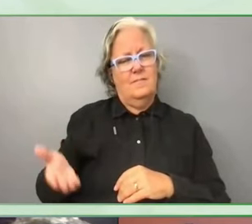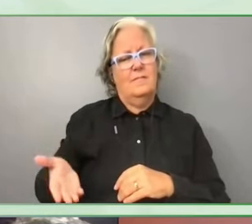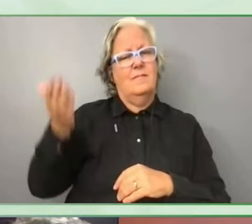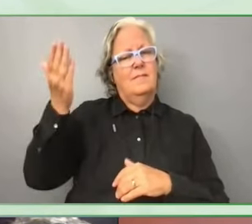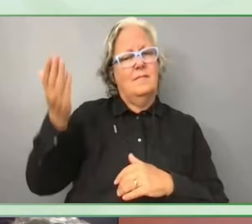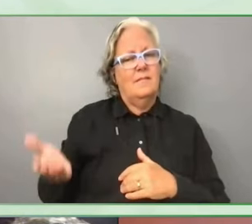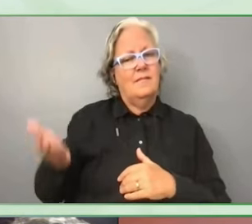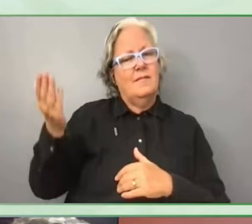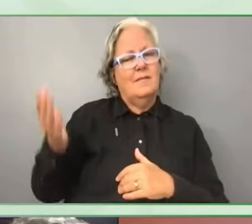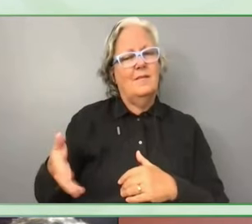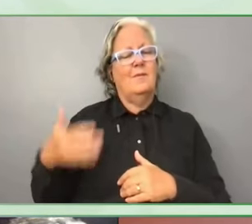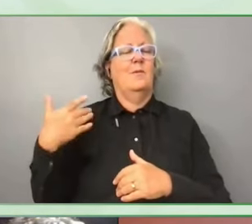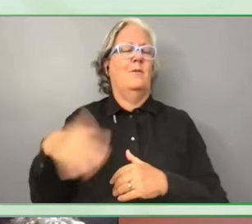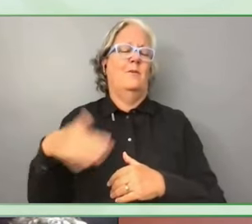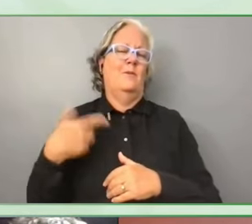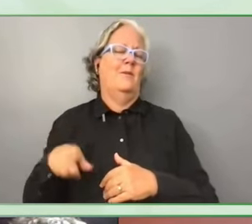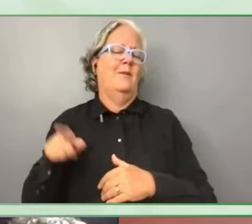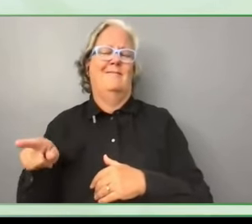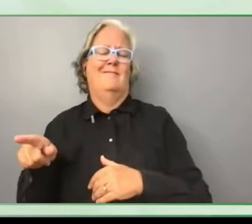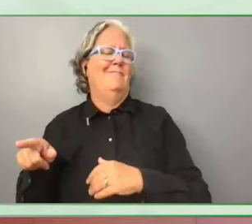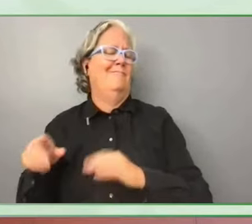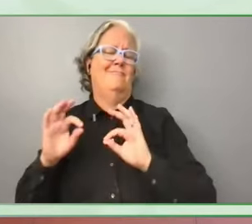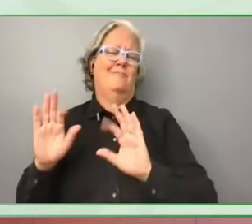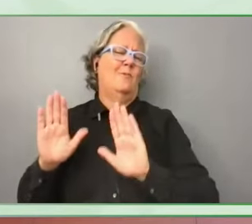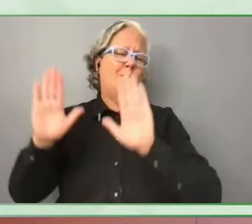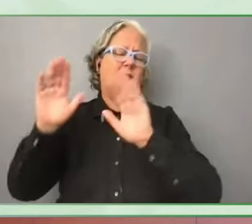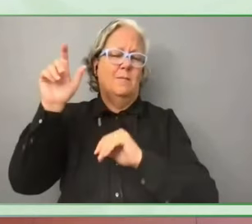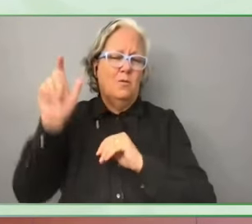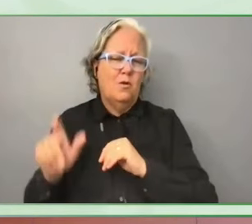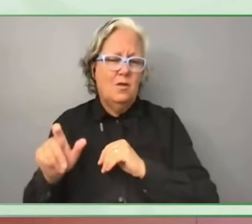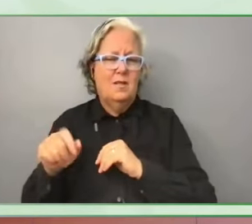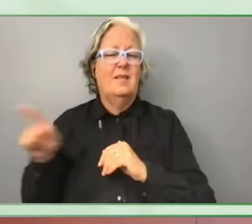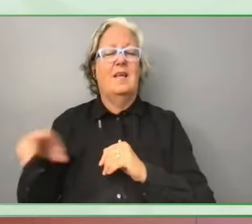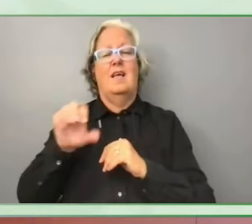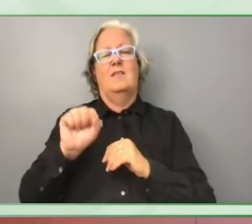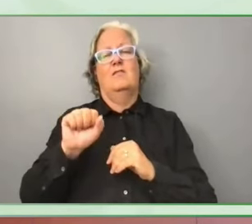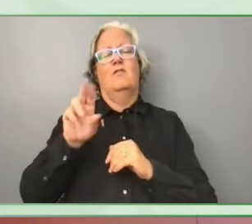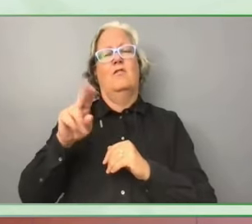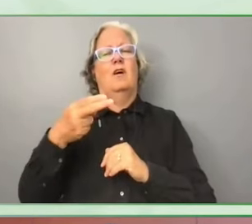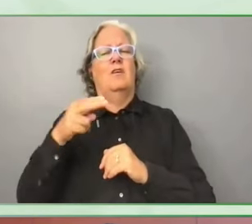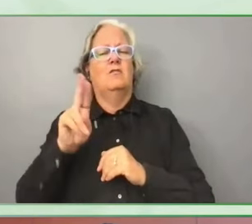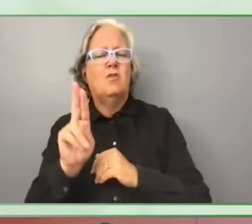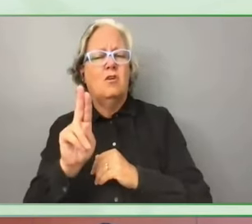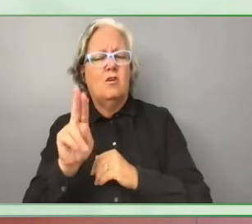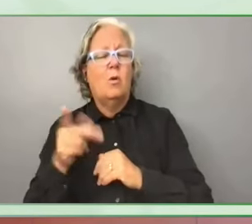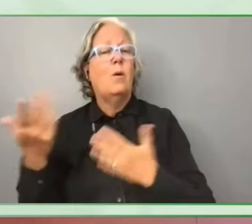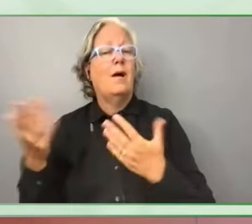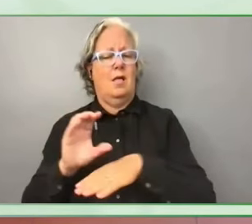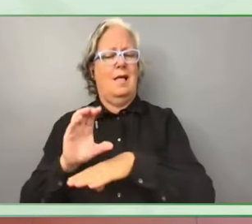wonderful woman, works for sexual and reproductive health in Cameroon. Please.